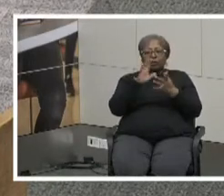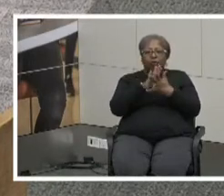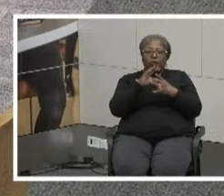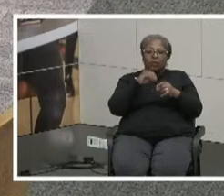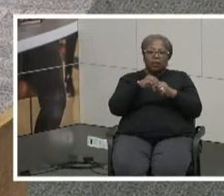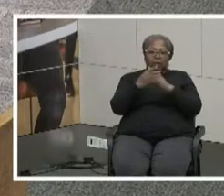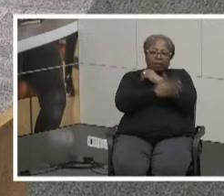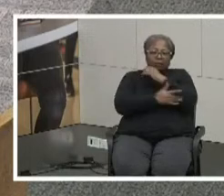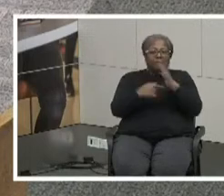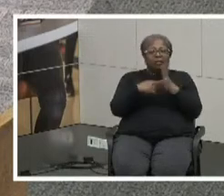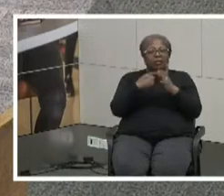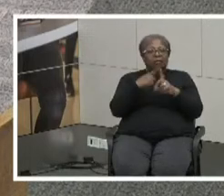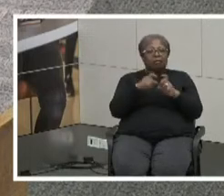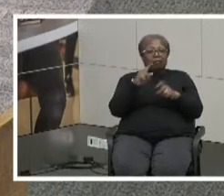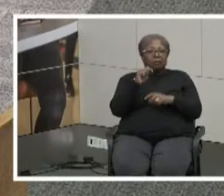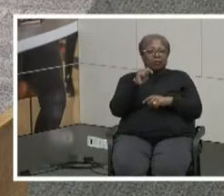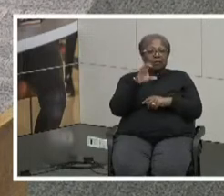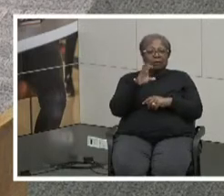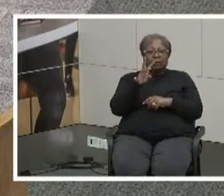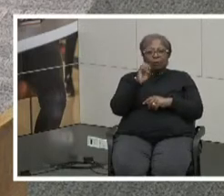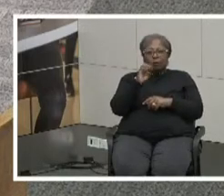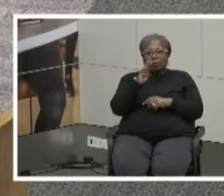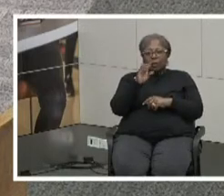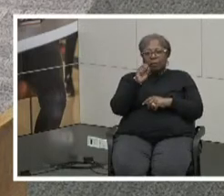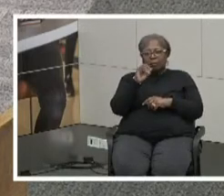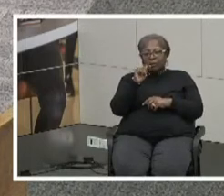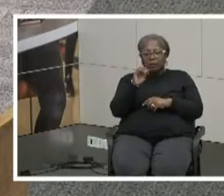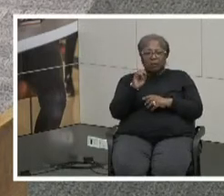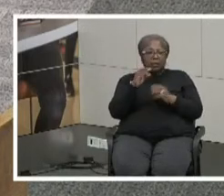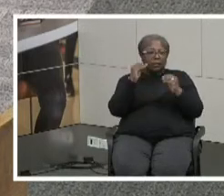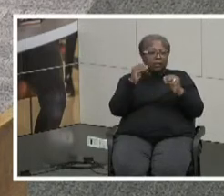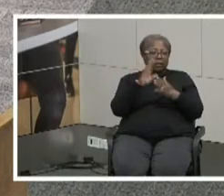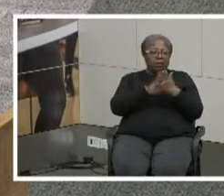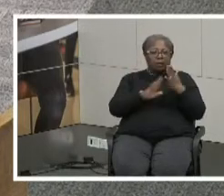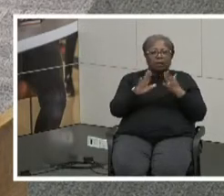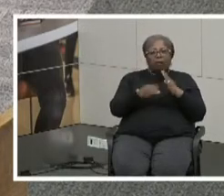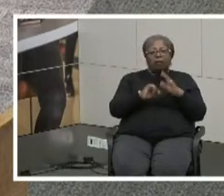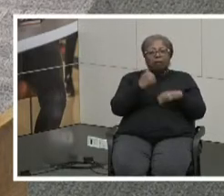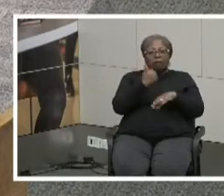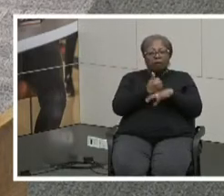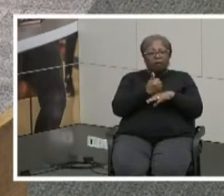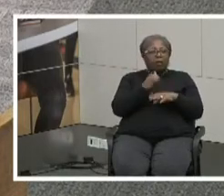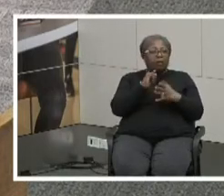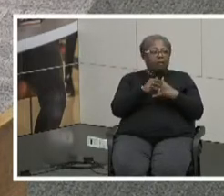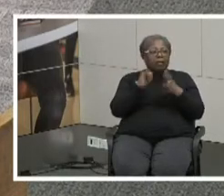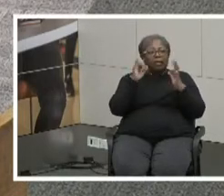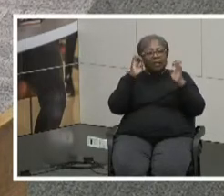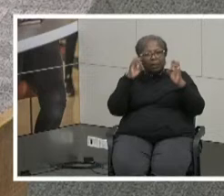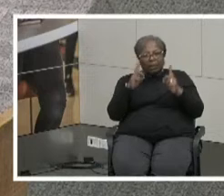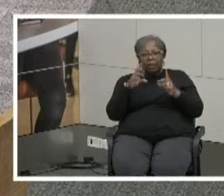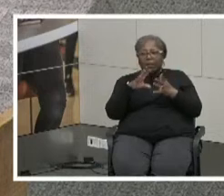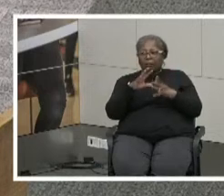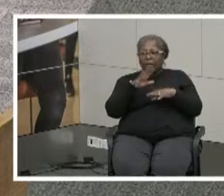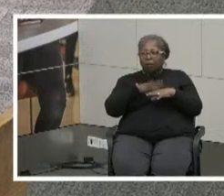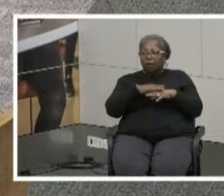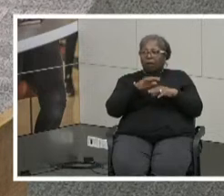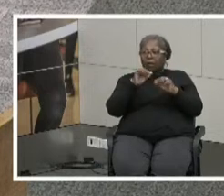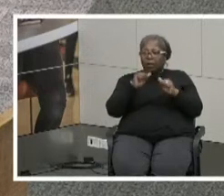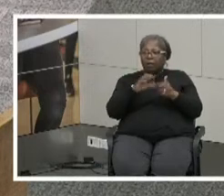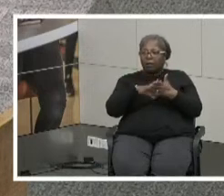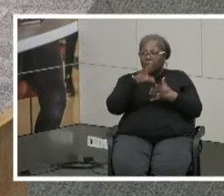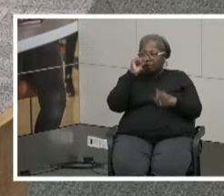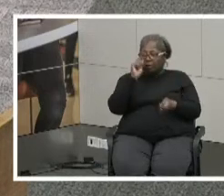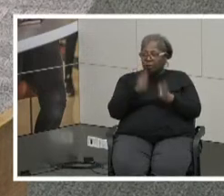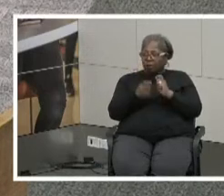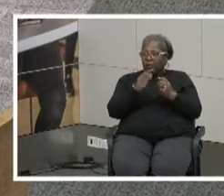country this is from TC's website Teachers College was founded on the proposition that education alone can't correct our